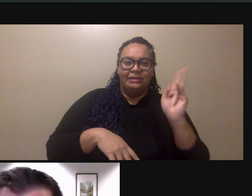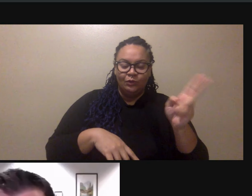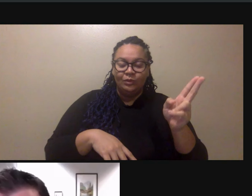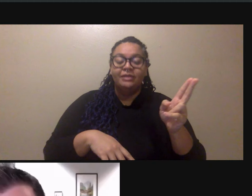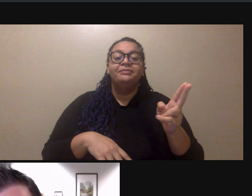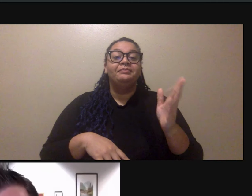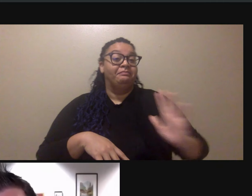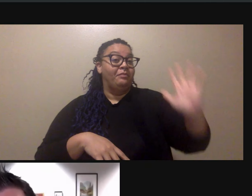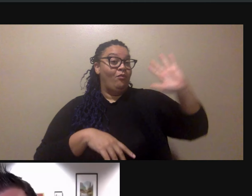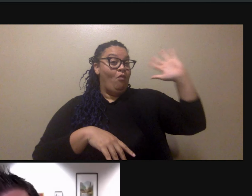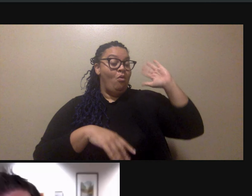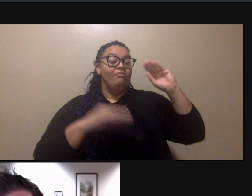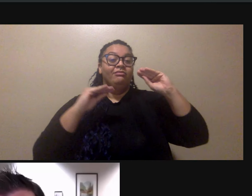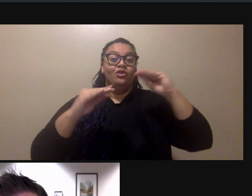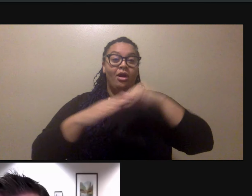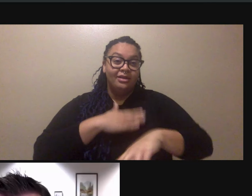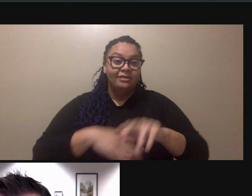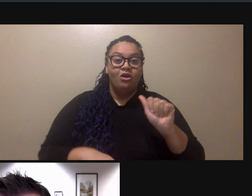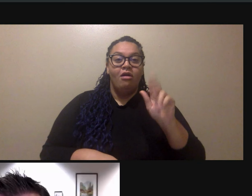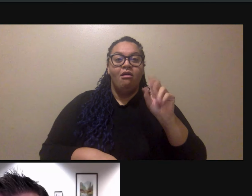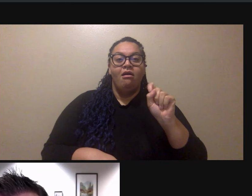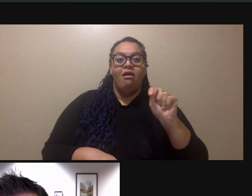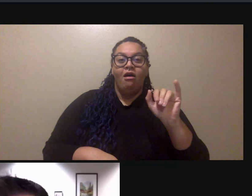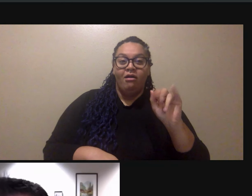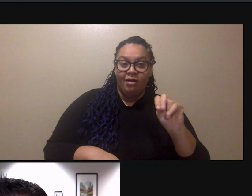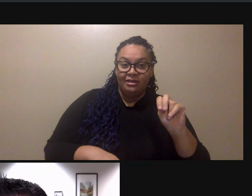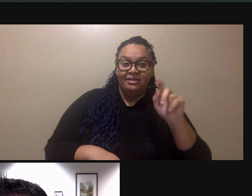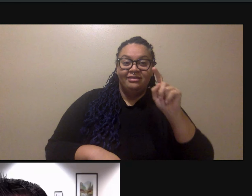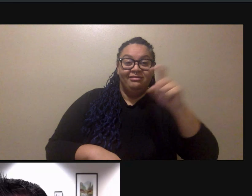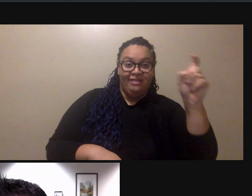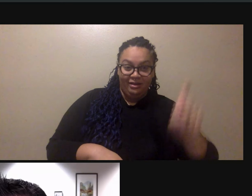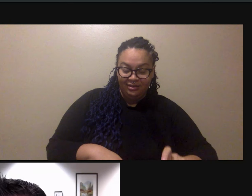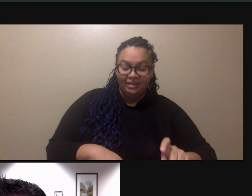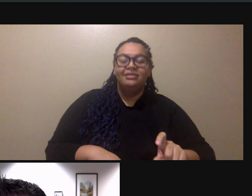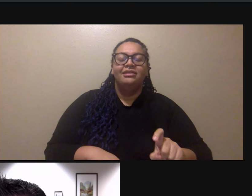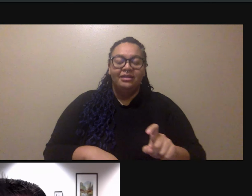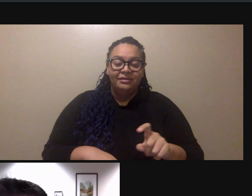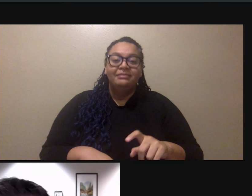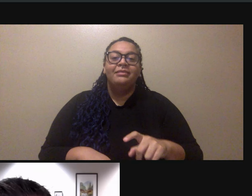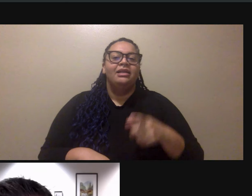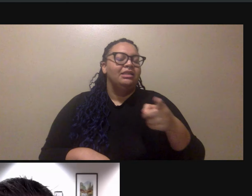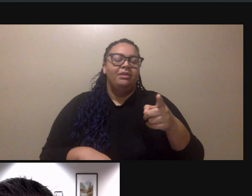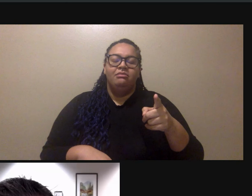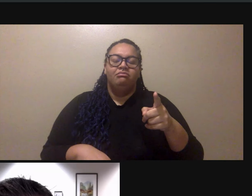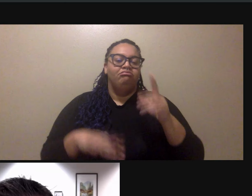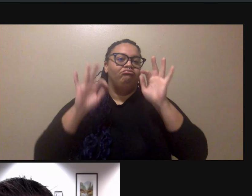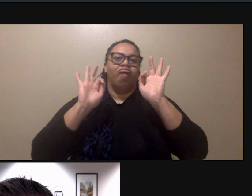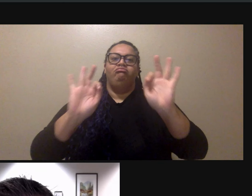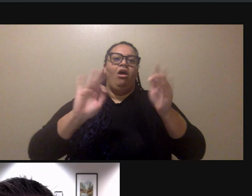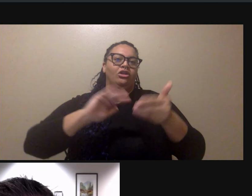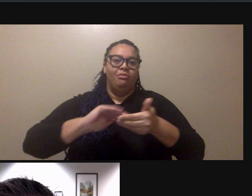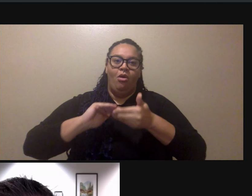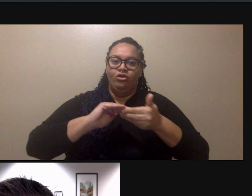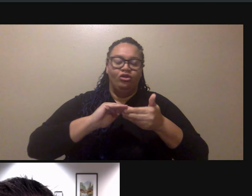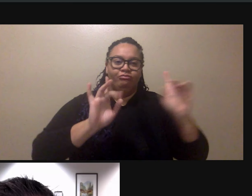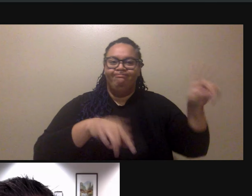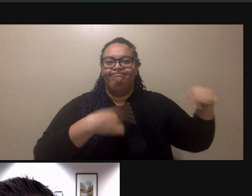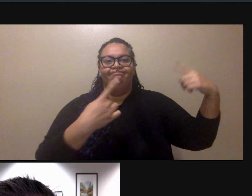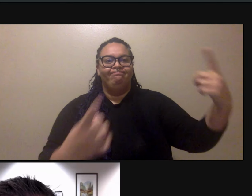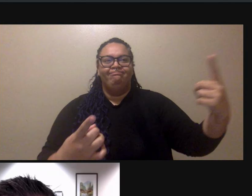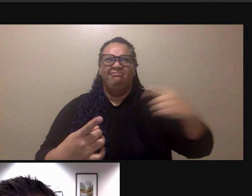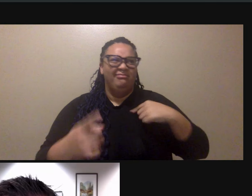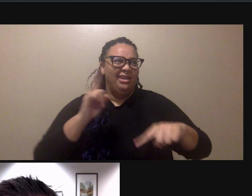Austin, Texas, and Alamo Community College District in San Antonio, Texas. And Murray's been a great partner over the years. I can't remember how